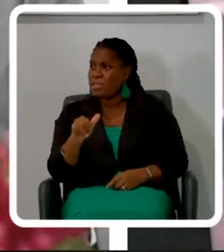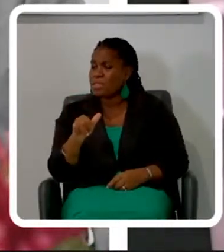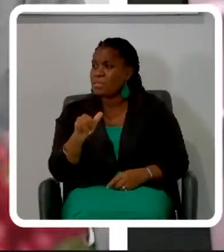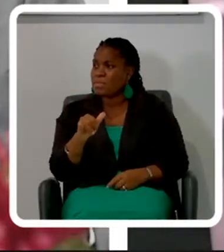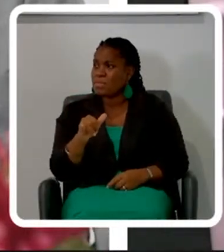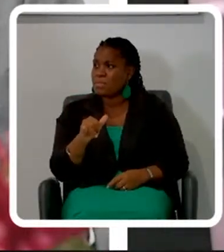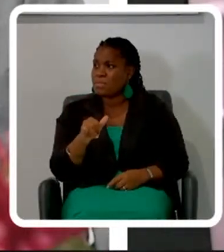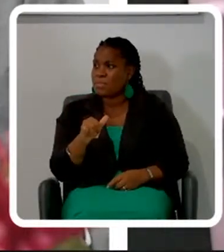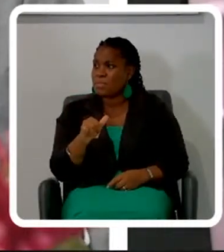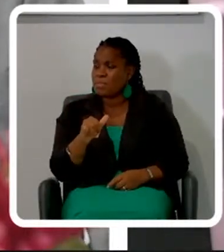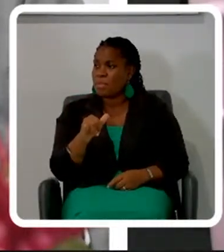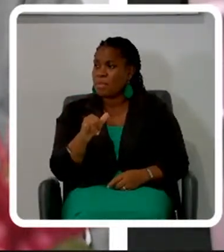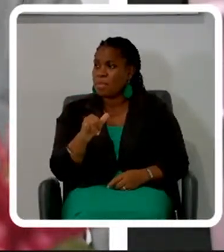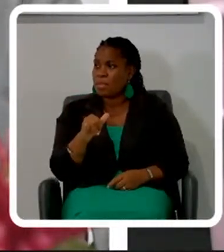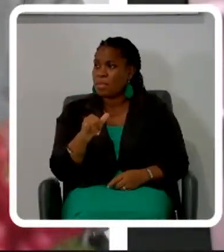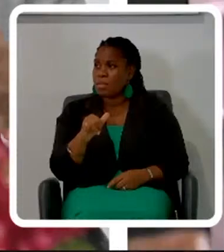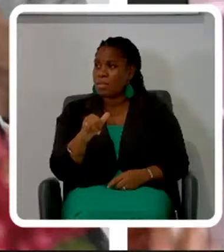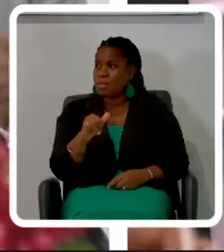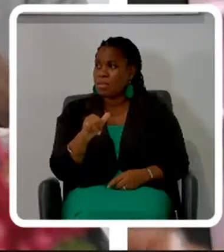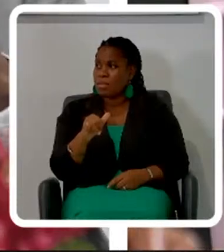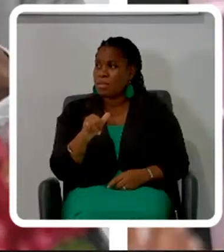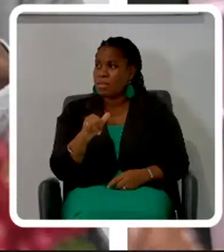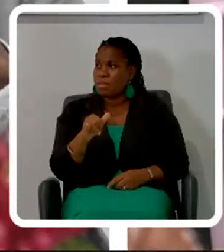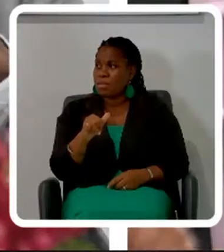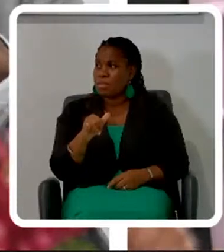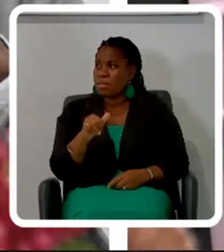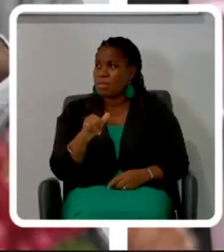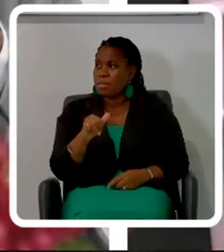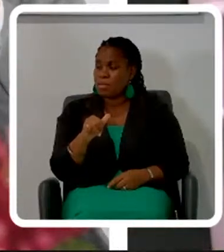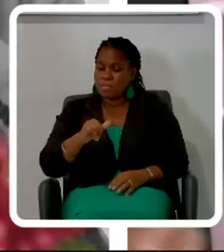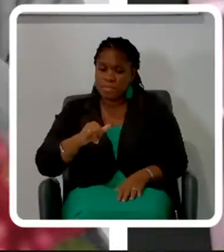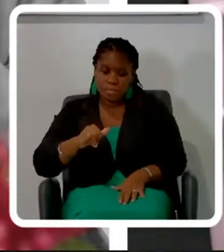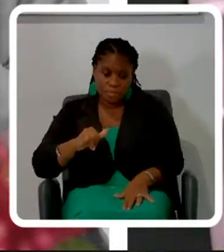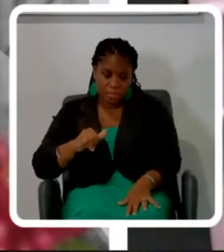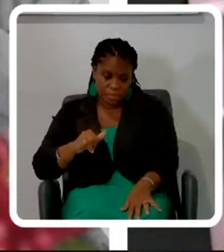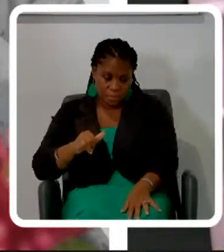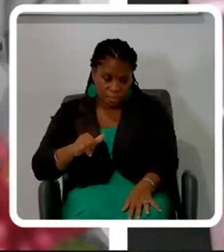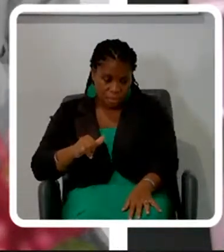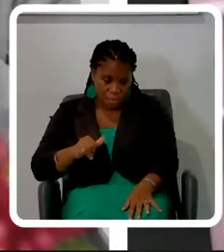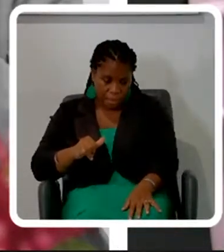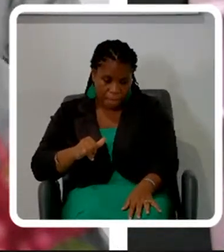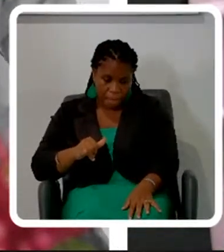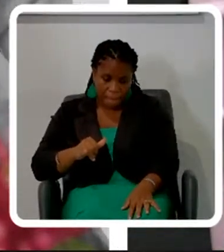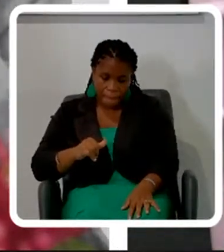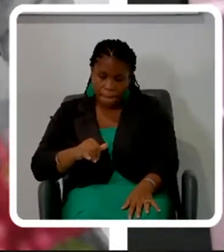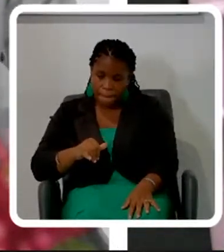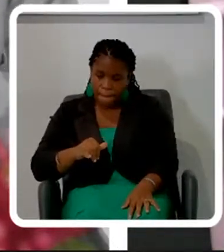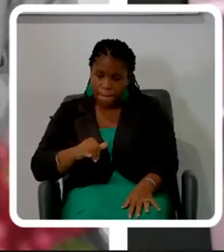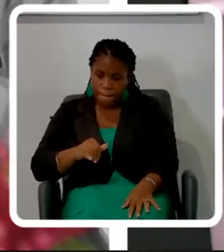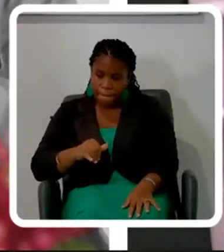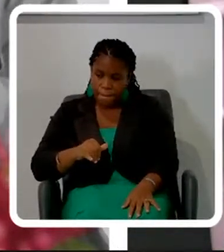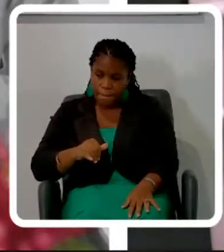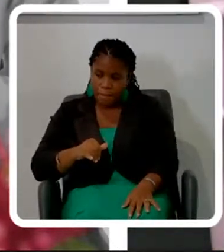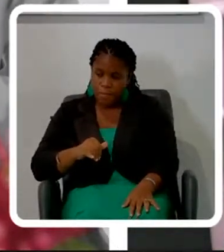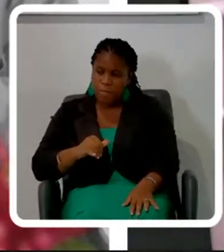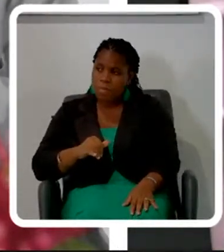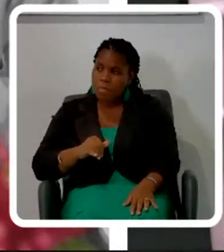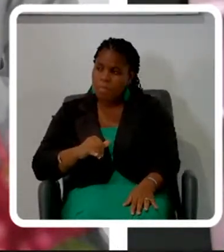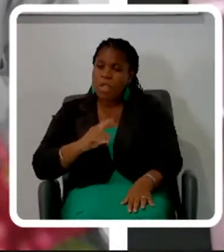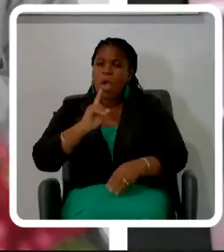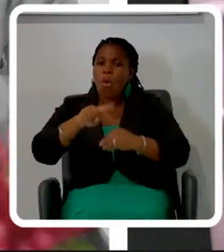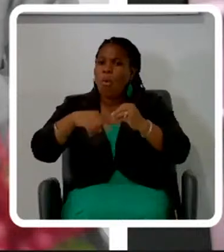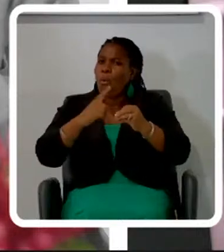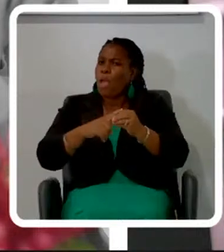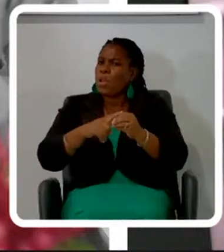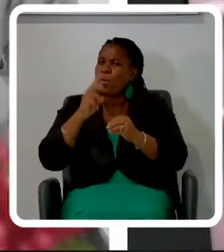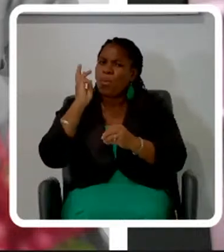beliefs are about that, we're the ones who are being impacted by this. Our healthcare is under strain. When is anybody going to hold the United